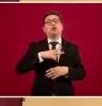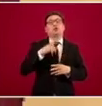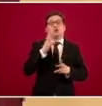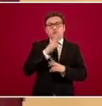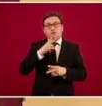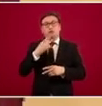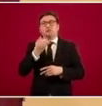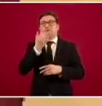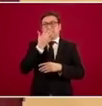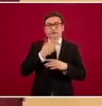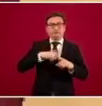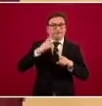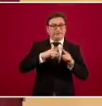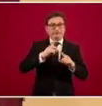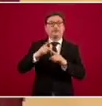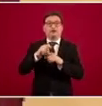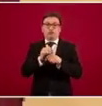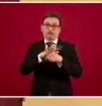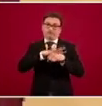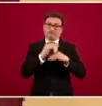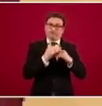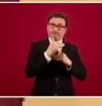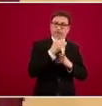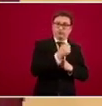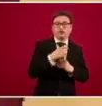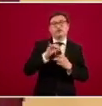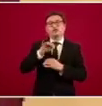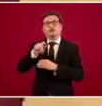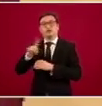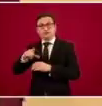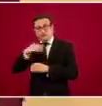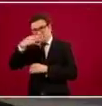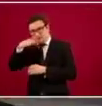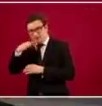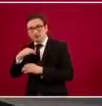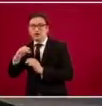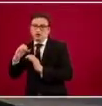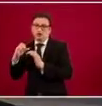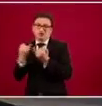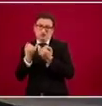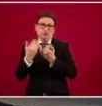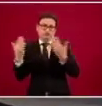continue to see how this data changes as we move forward.